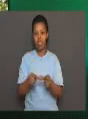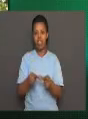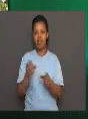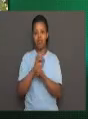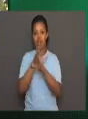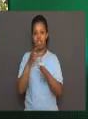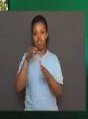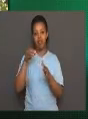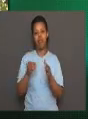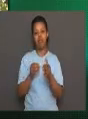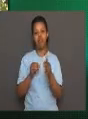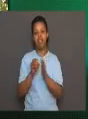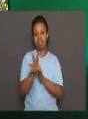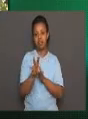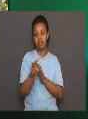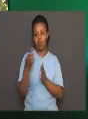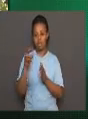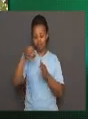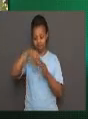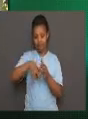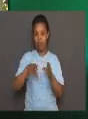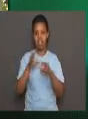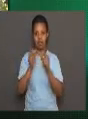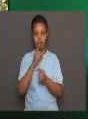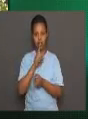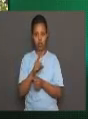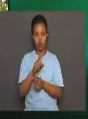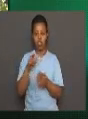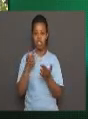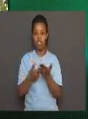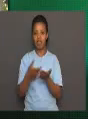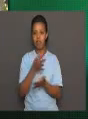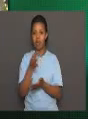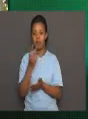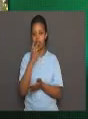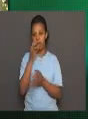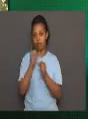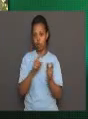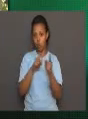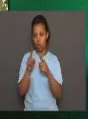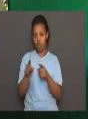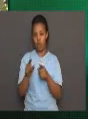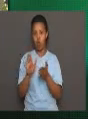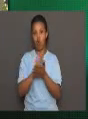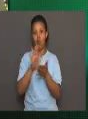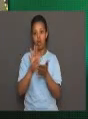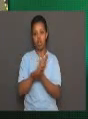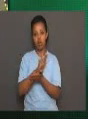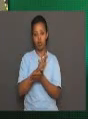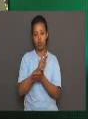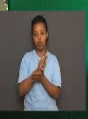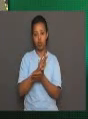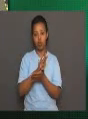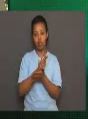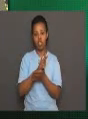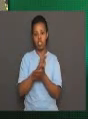The translucent spot can best be seen when the paper is held against